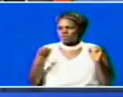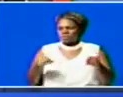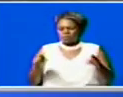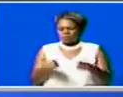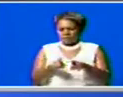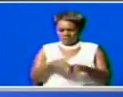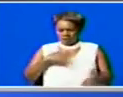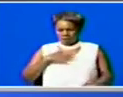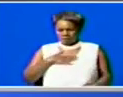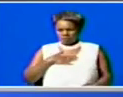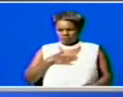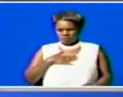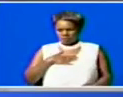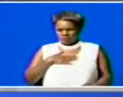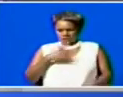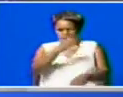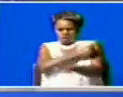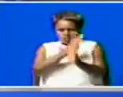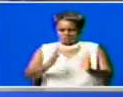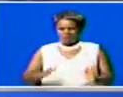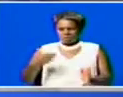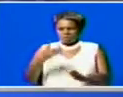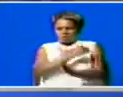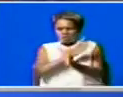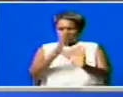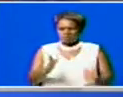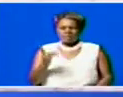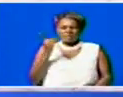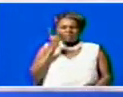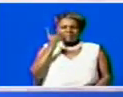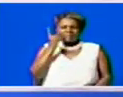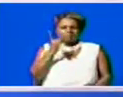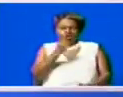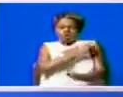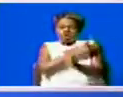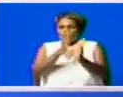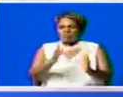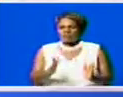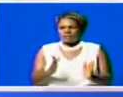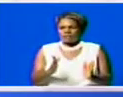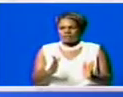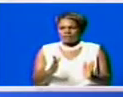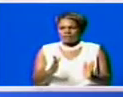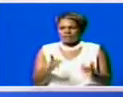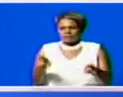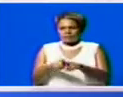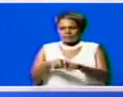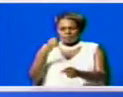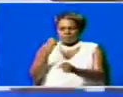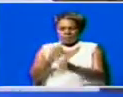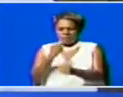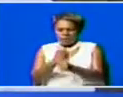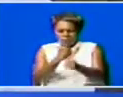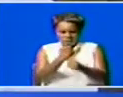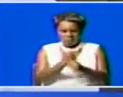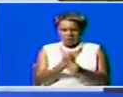like us. Once a doctor, always a doctor. The dentist Ochanji and the pharmacist Ondoro were not spared either from